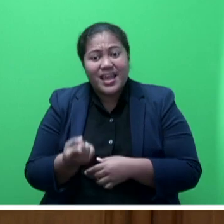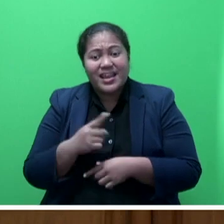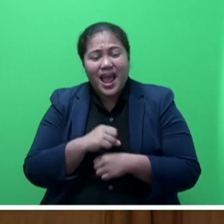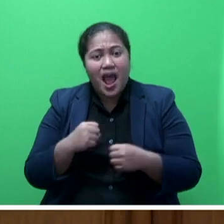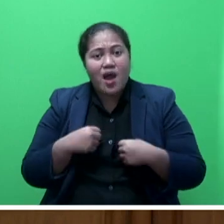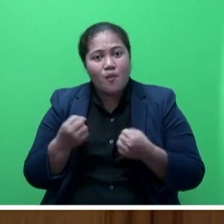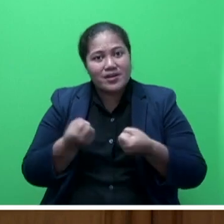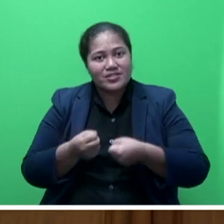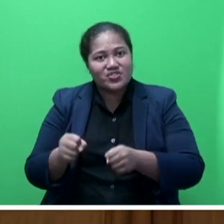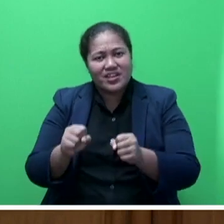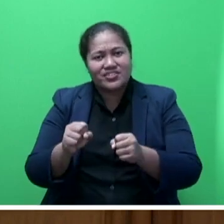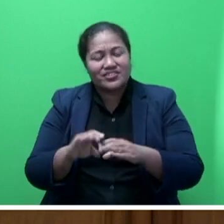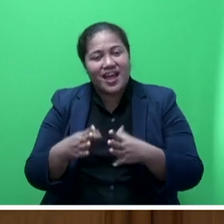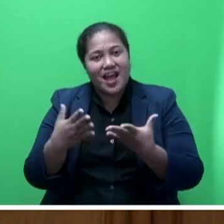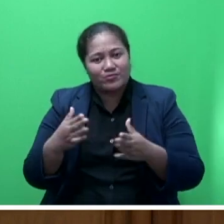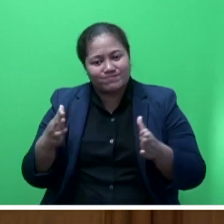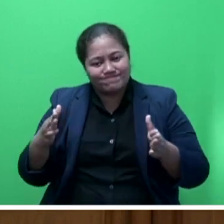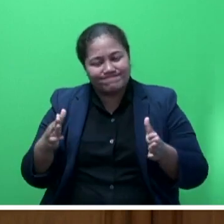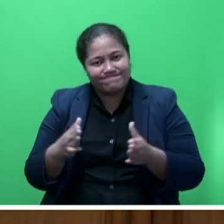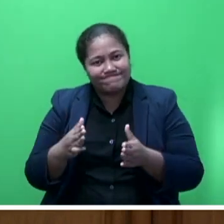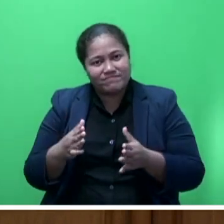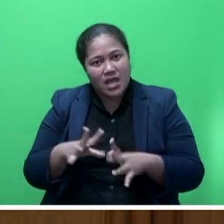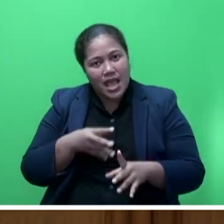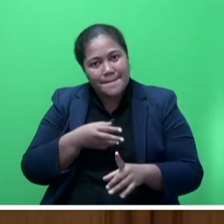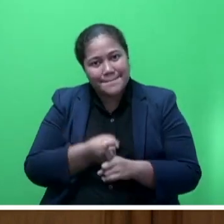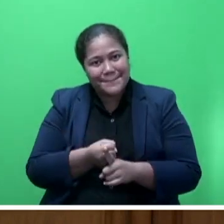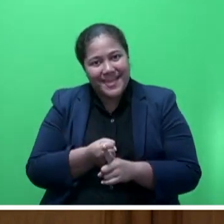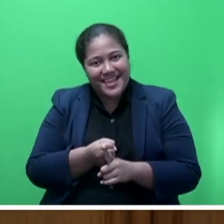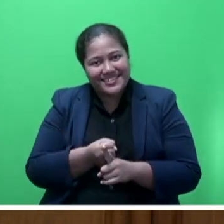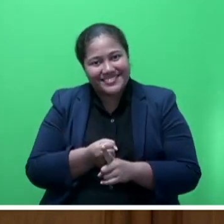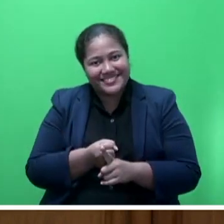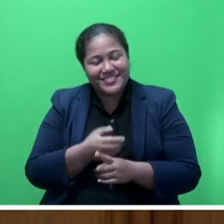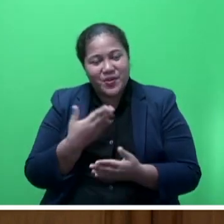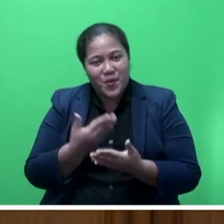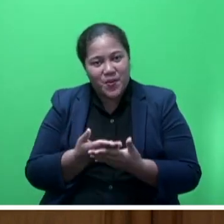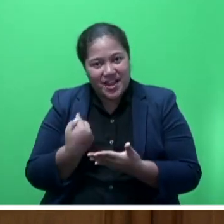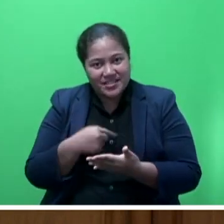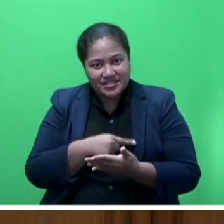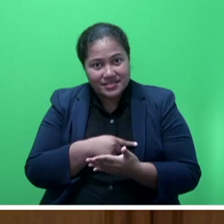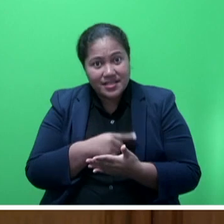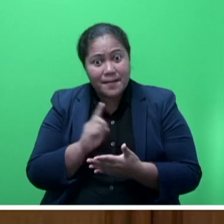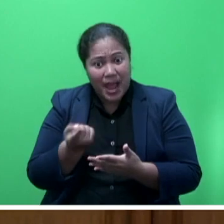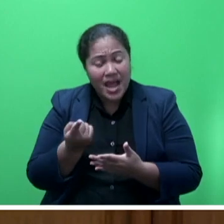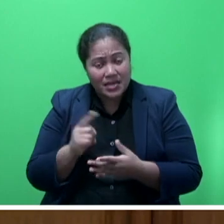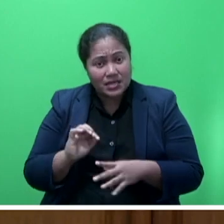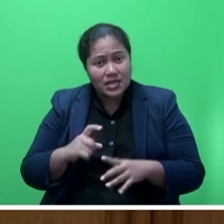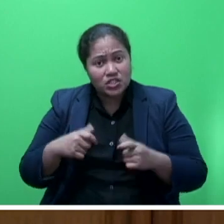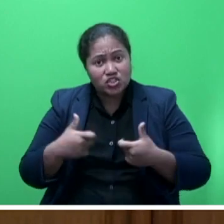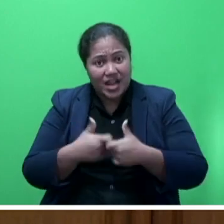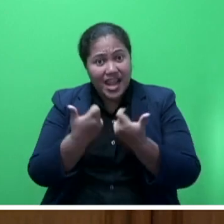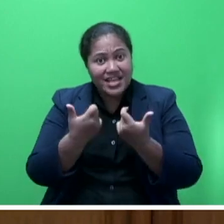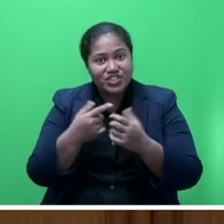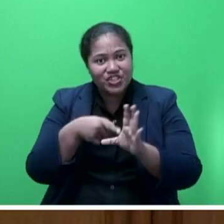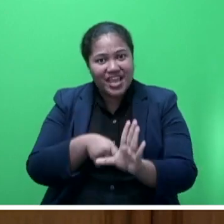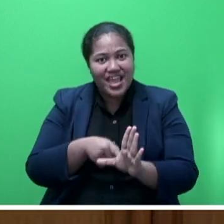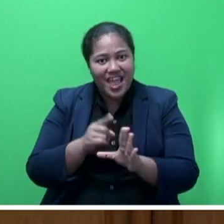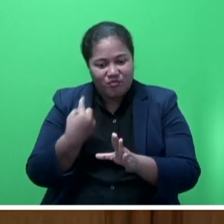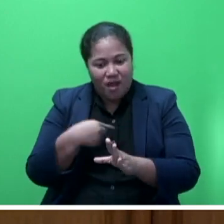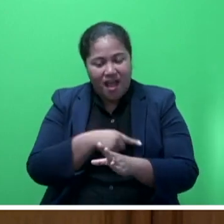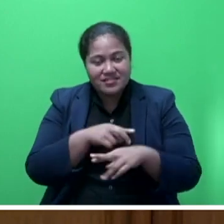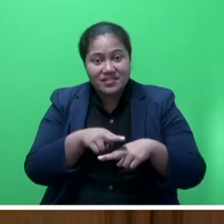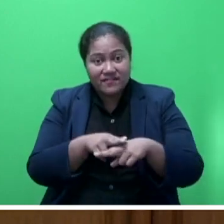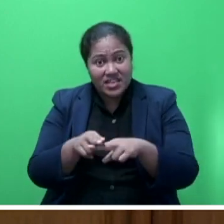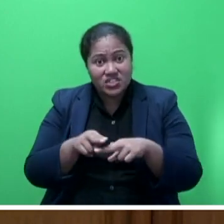strategies on minimizing its impact. It has been a challenging year for Fiji and